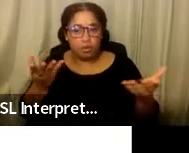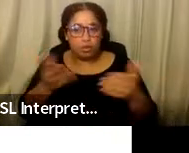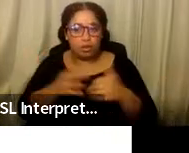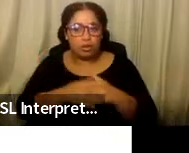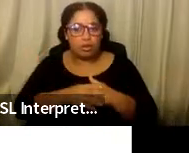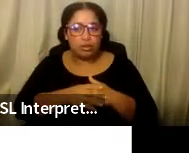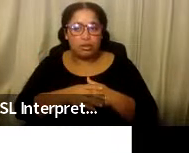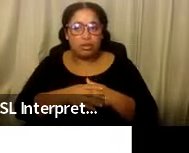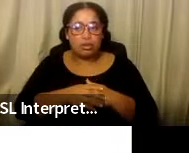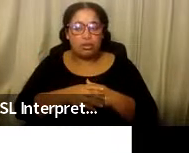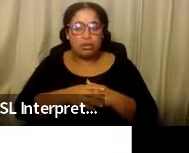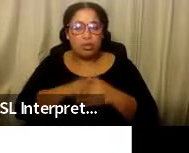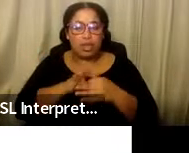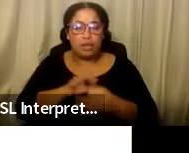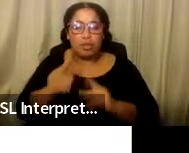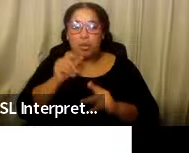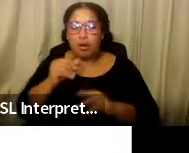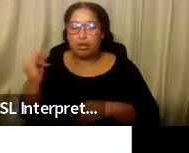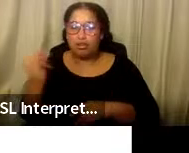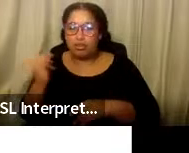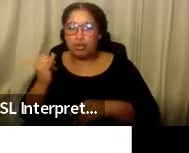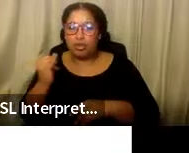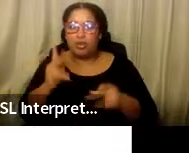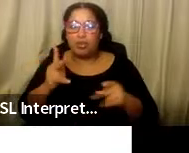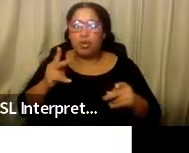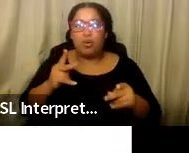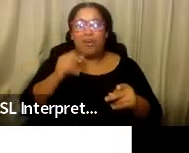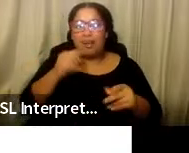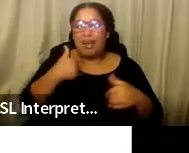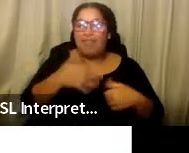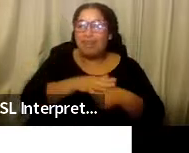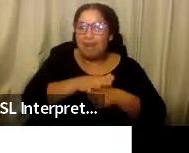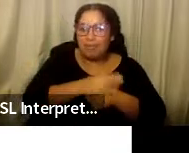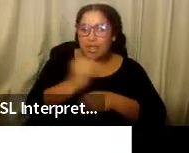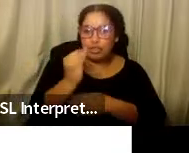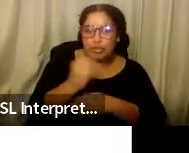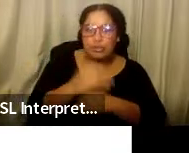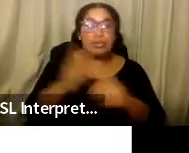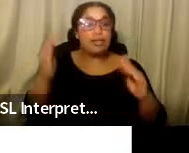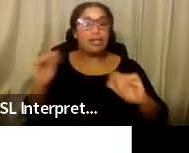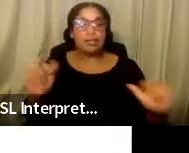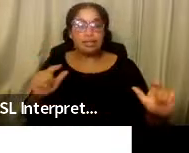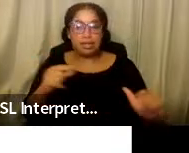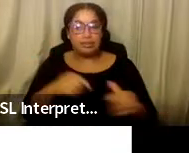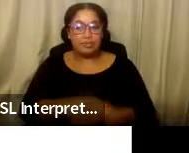this winter is on uninsured and the underinsured populations. Next slide.